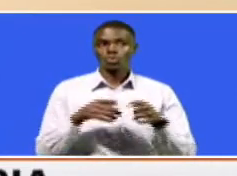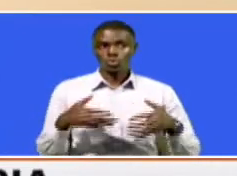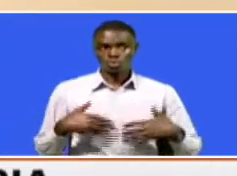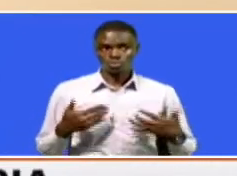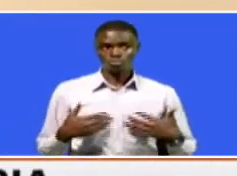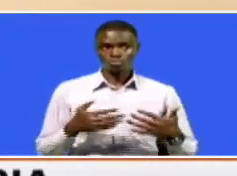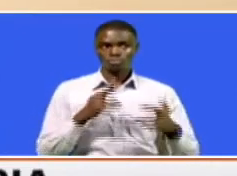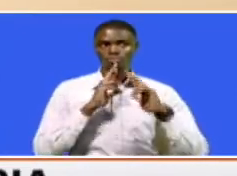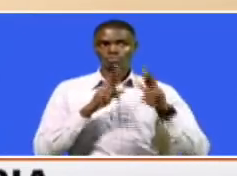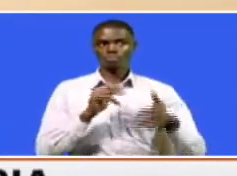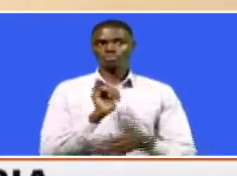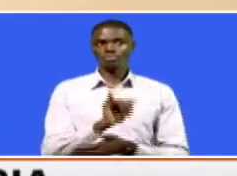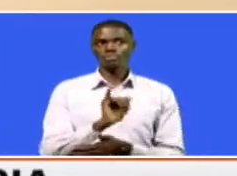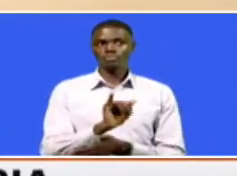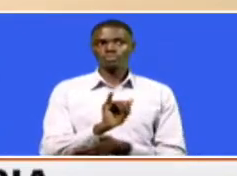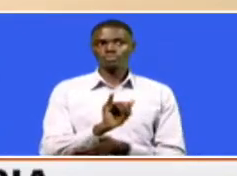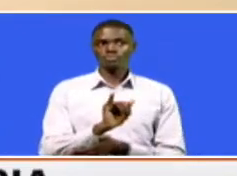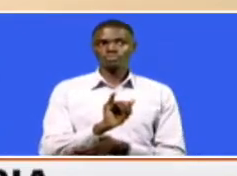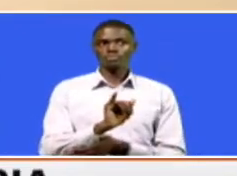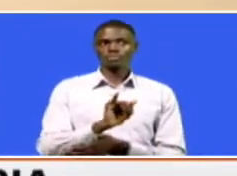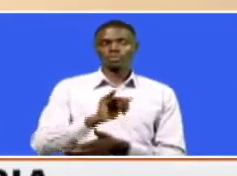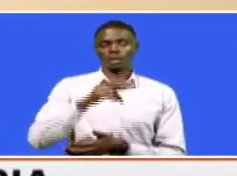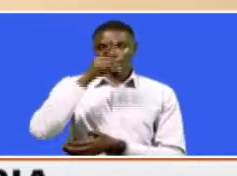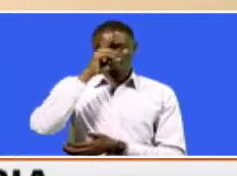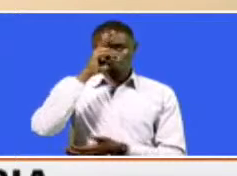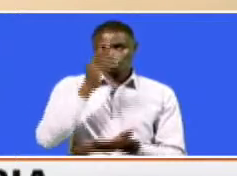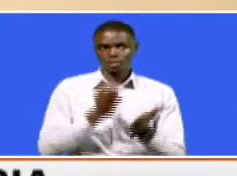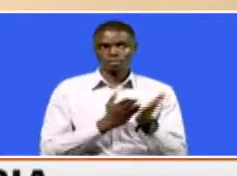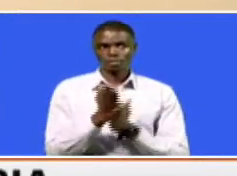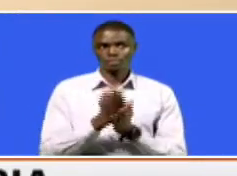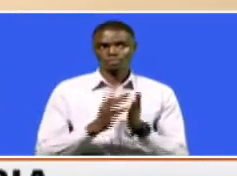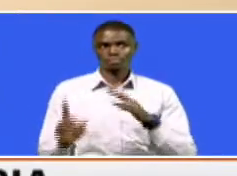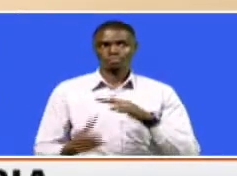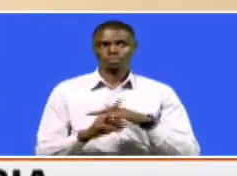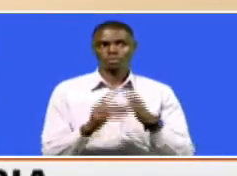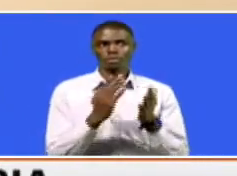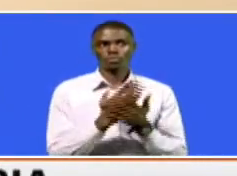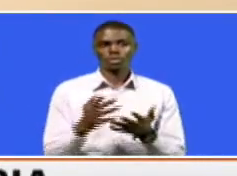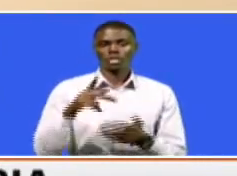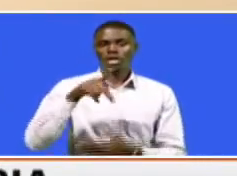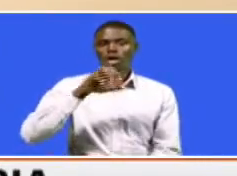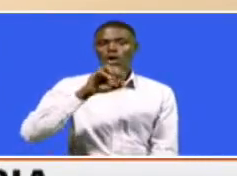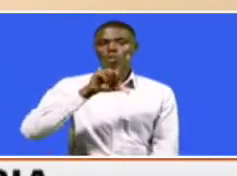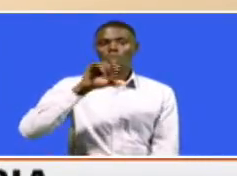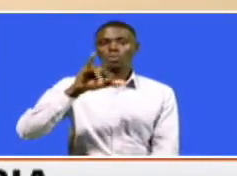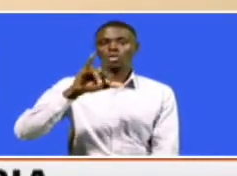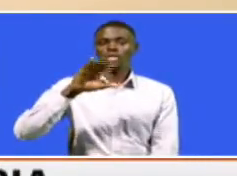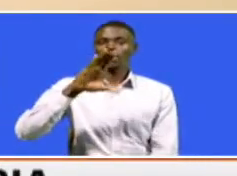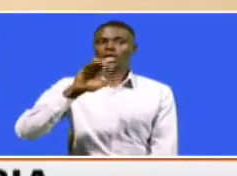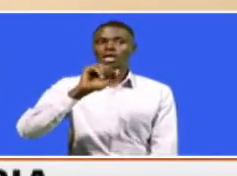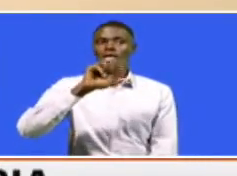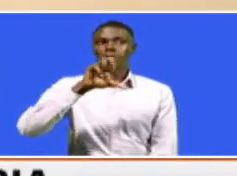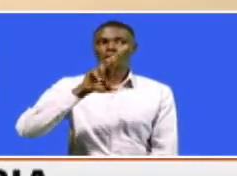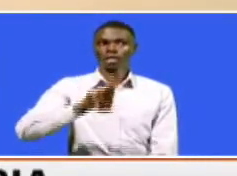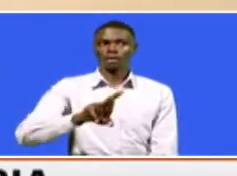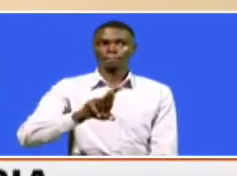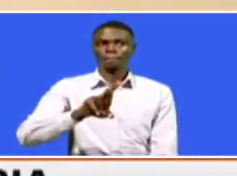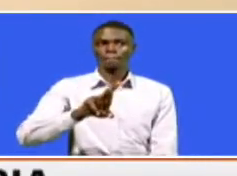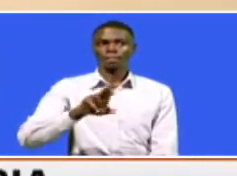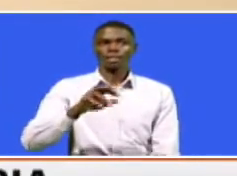to report that the National Police Service have come up with something called Polycare. I don't know whether you've heard about it.